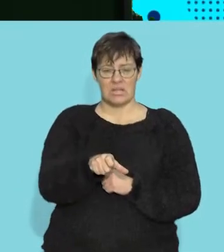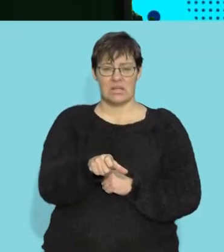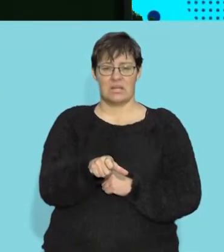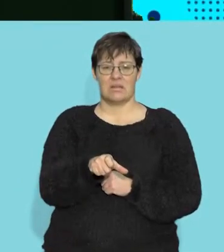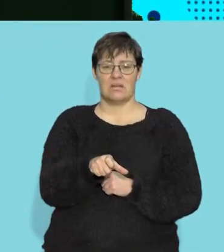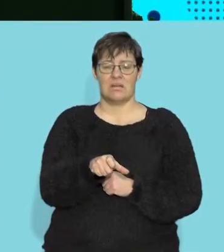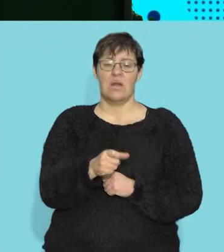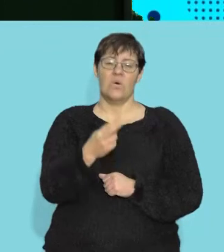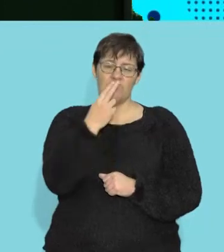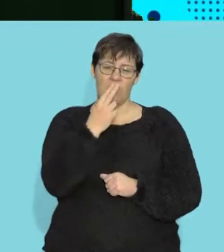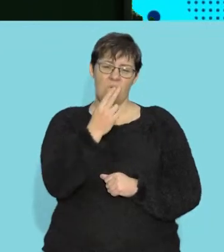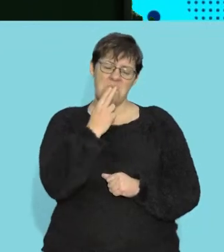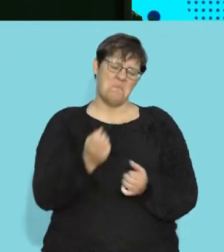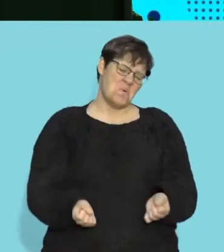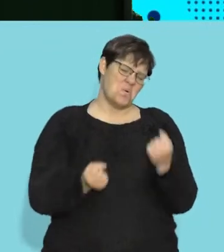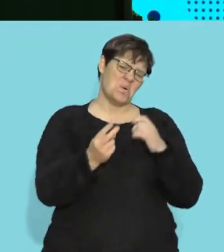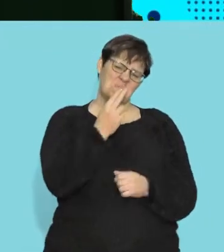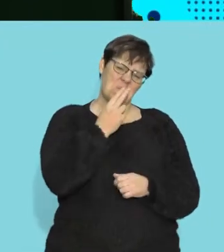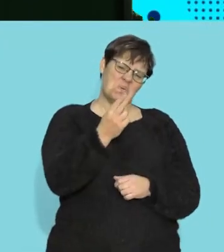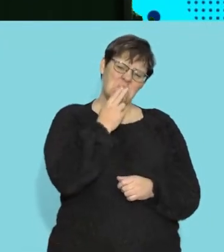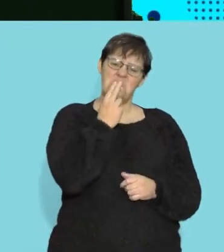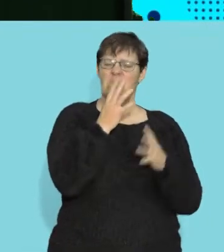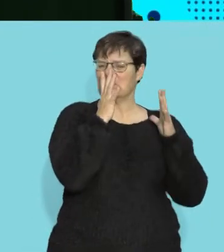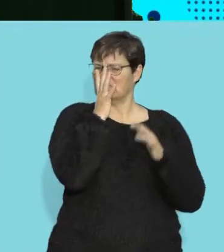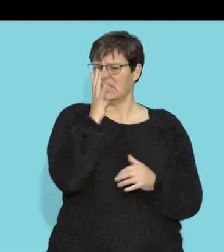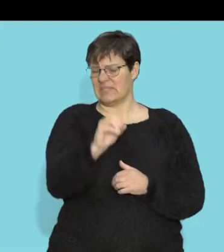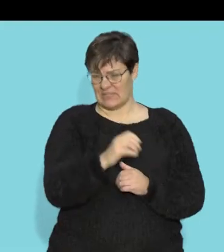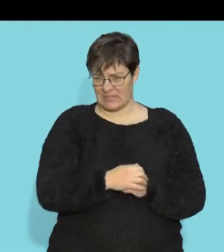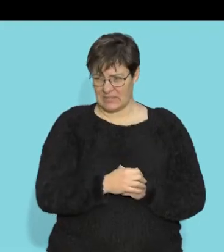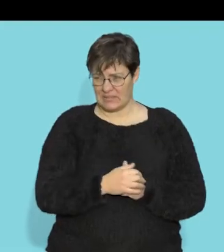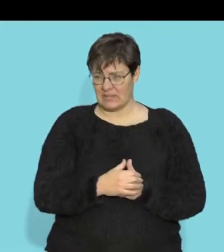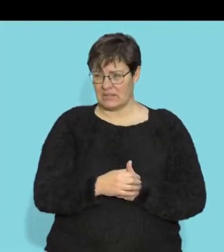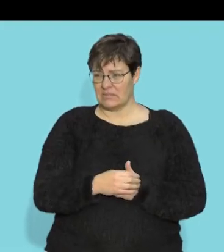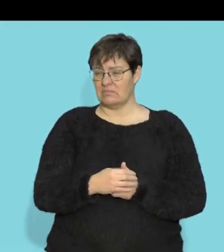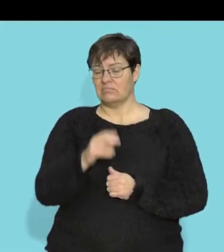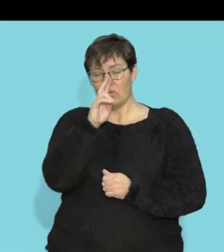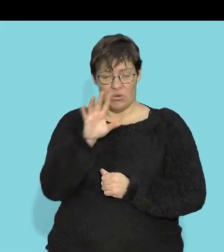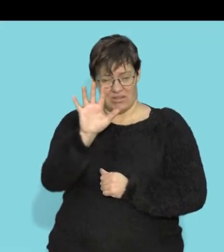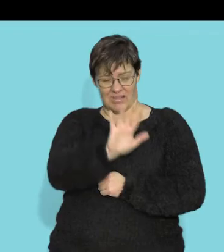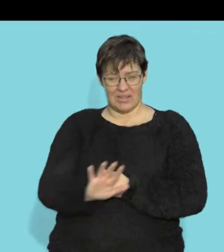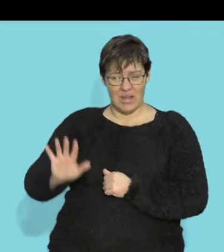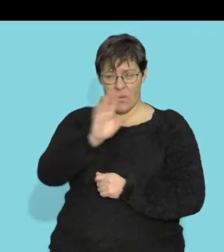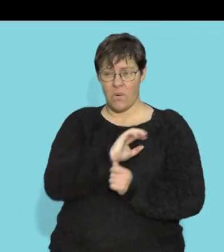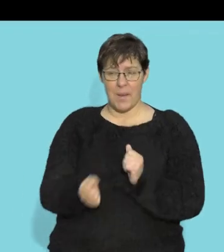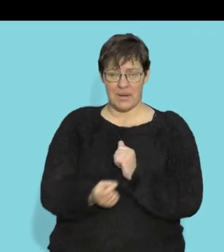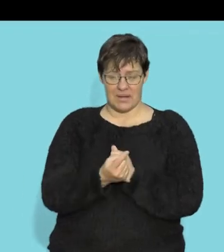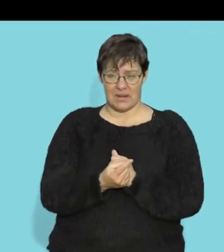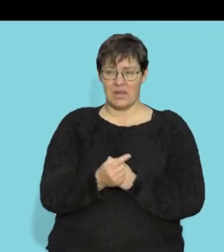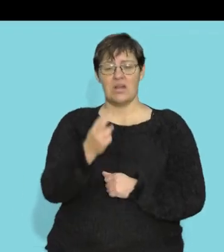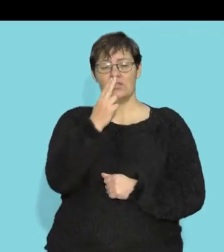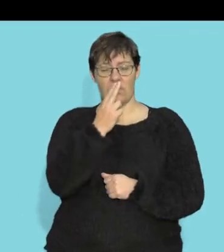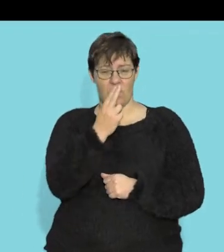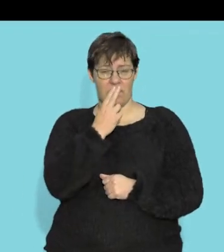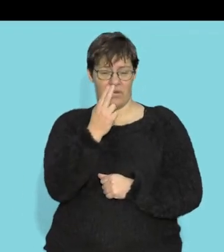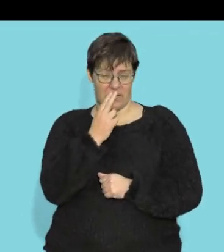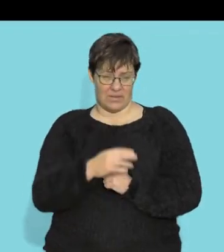quite heavy smokers. And if you have a look at the diagram over here, what happens is the smoking, if you're